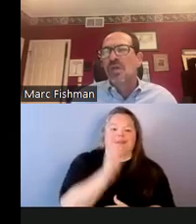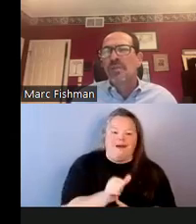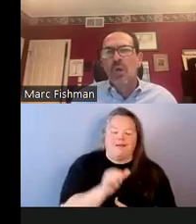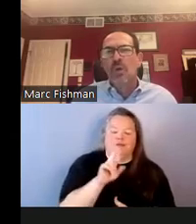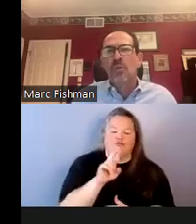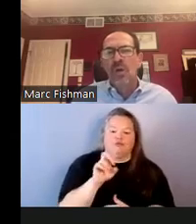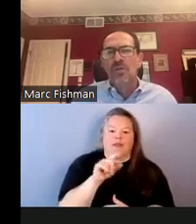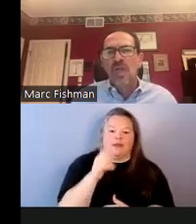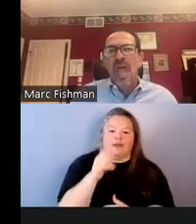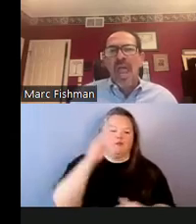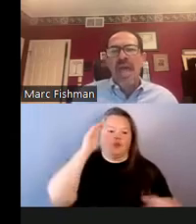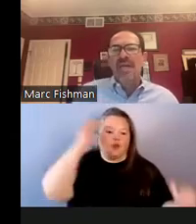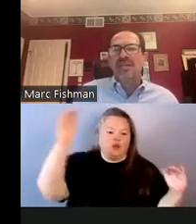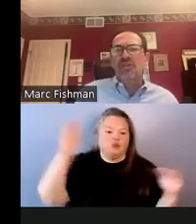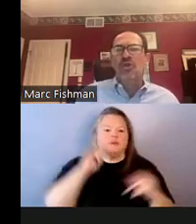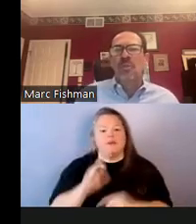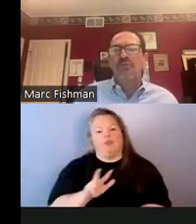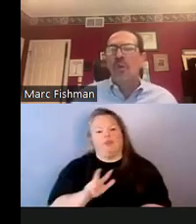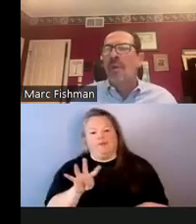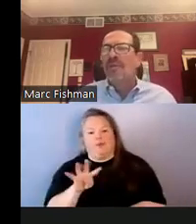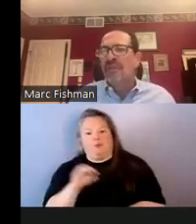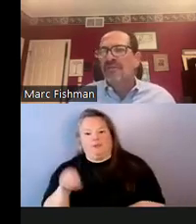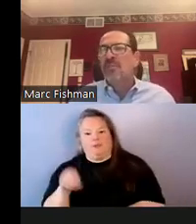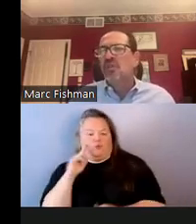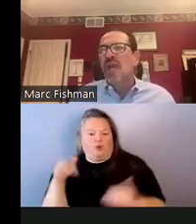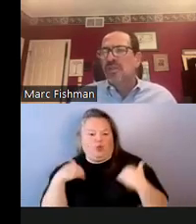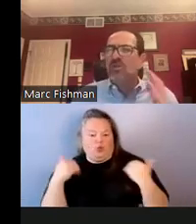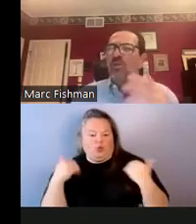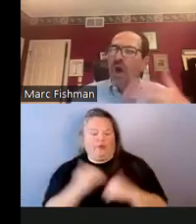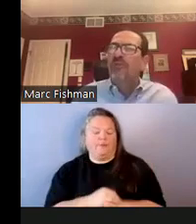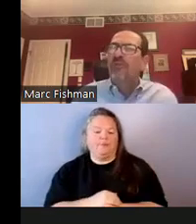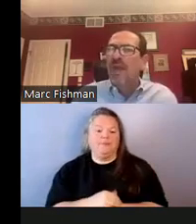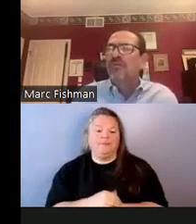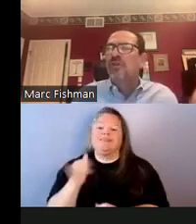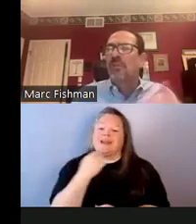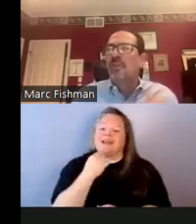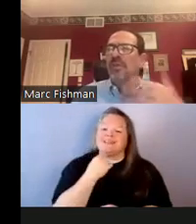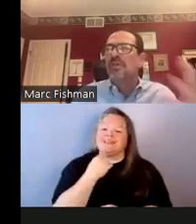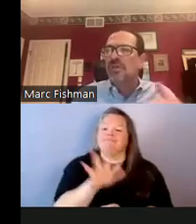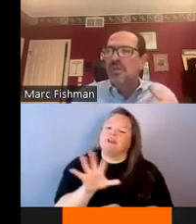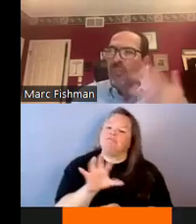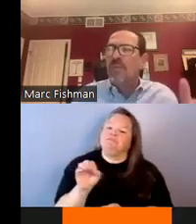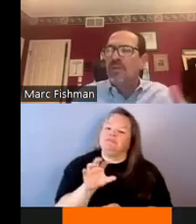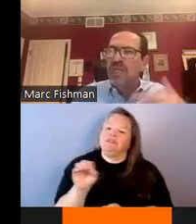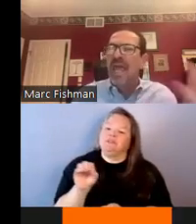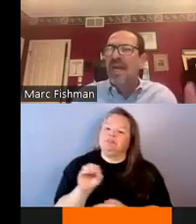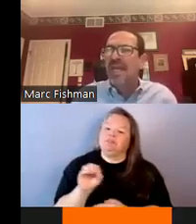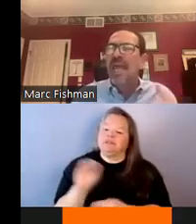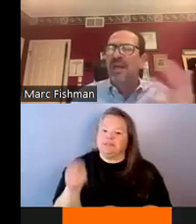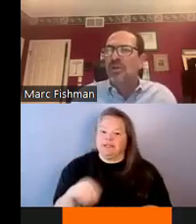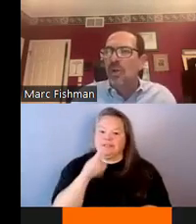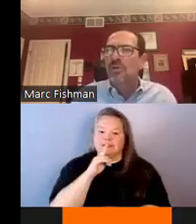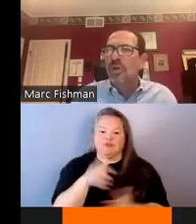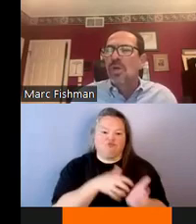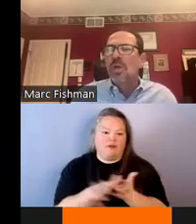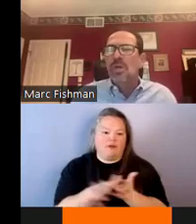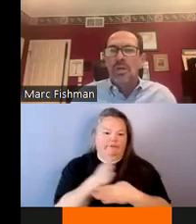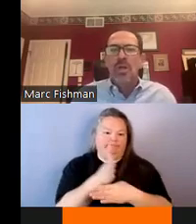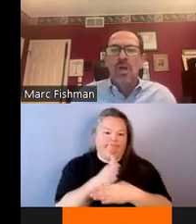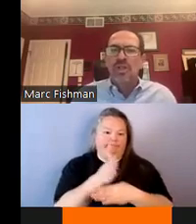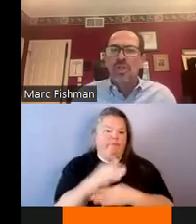non-relapse in the older adults. And as I told you before, about 50% is the rough kind of number that we see again and again in